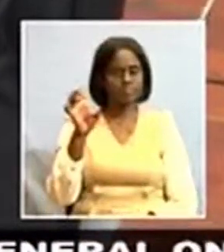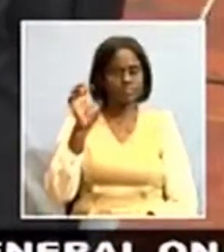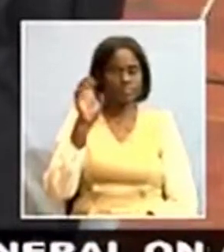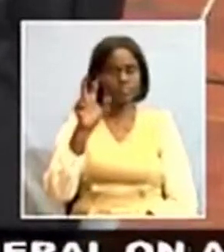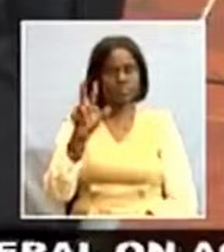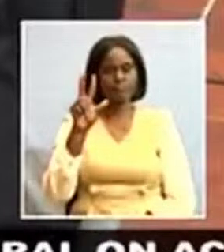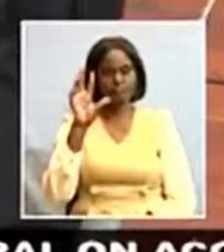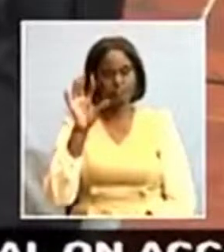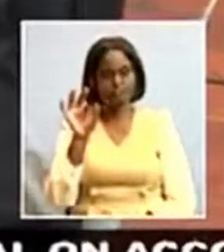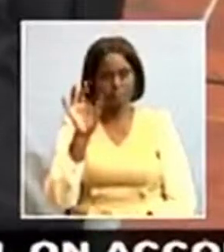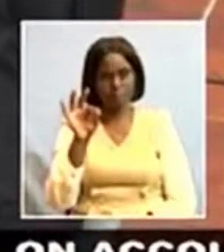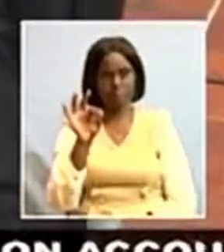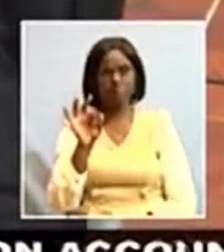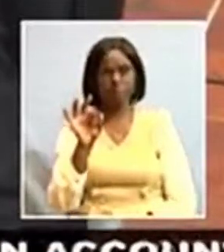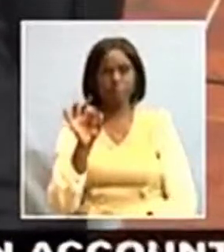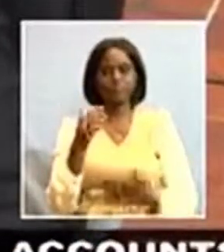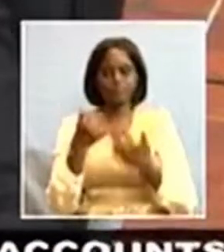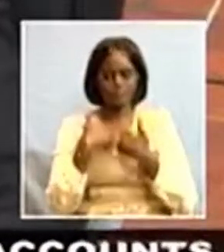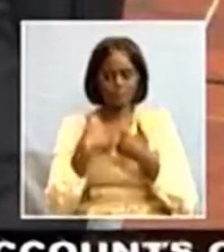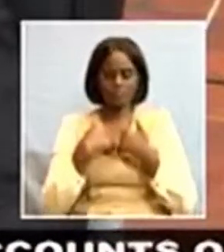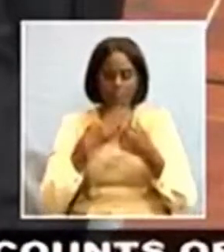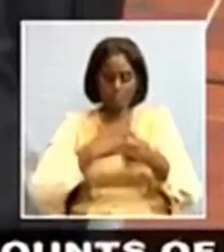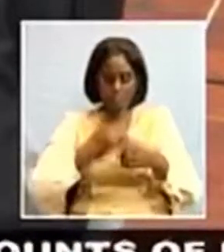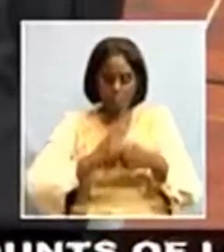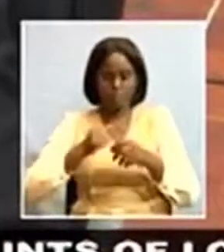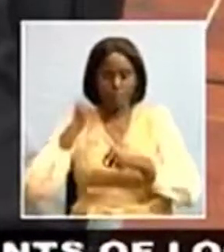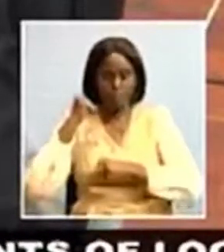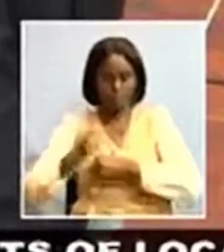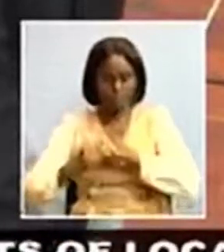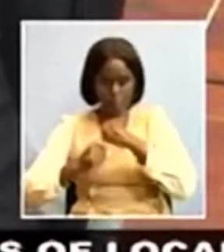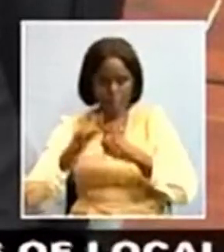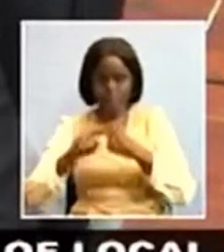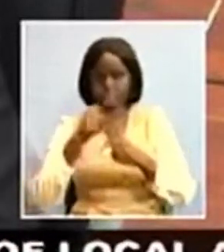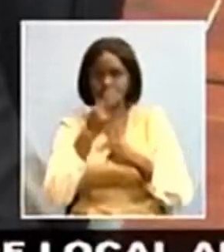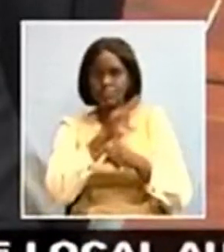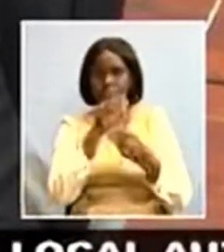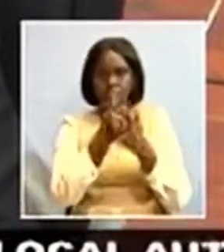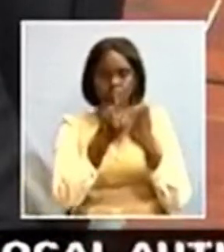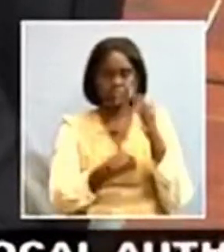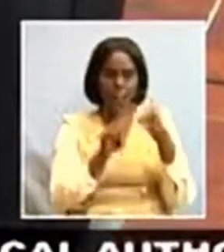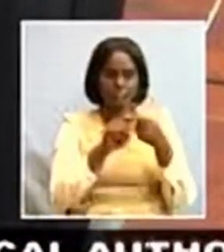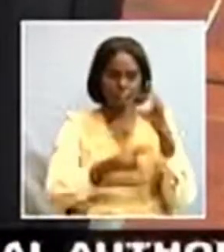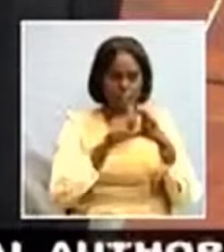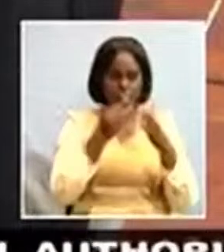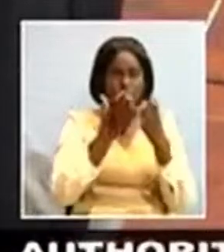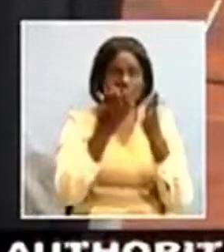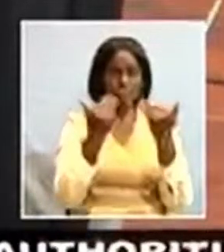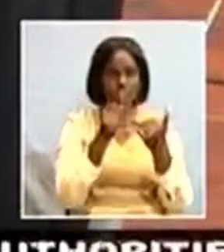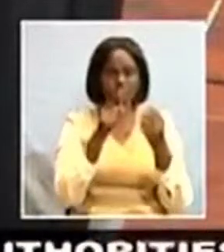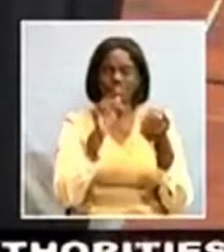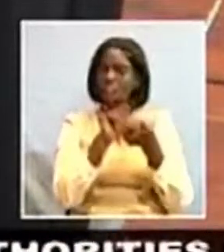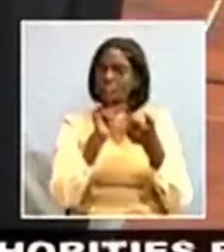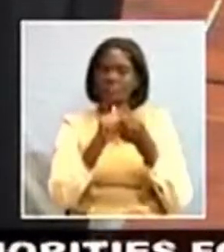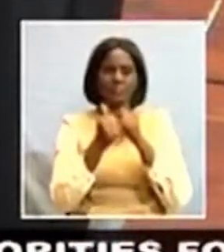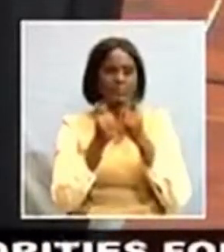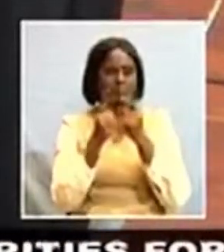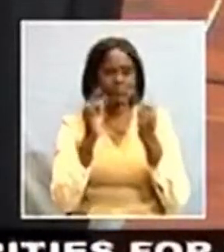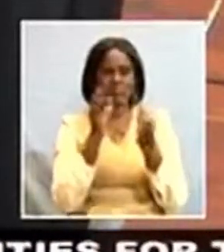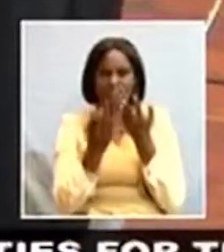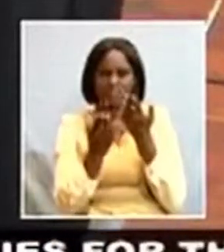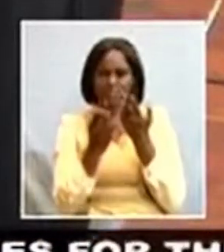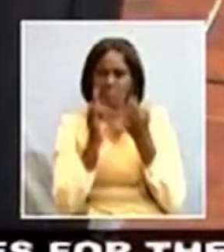160,739. So I've been struggling actually to look at those vouchers, to find them where they are. It has been a problem. Maybe if